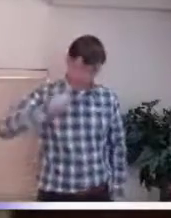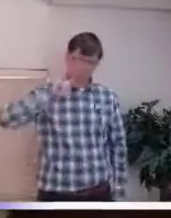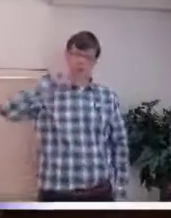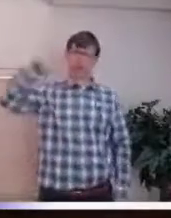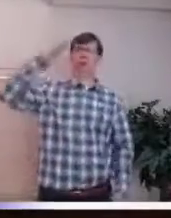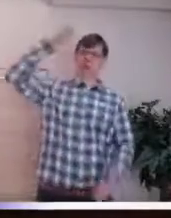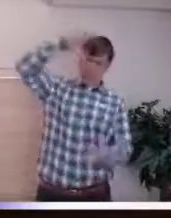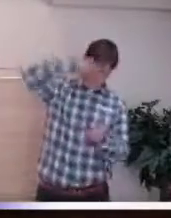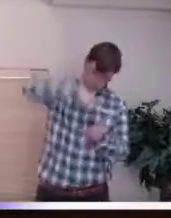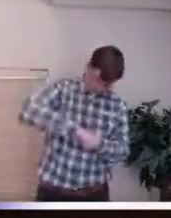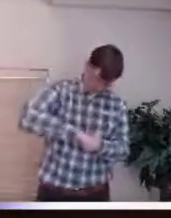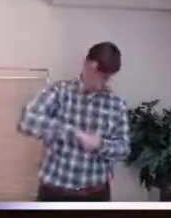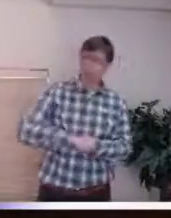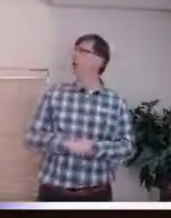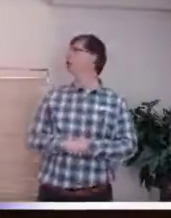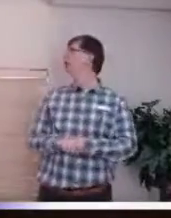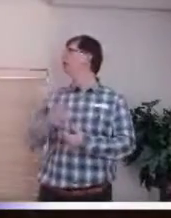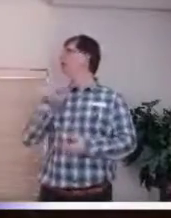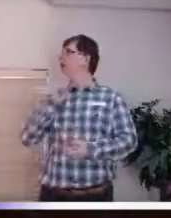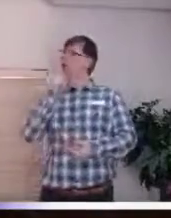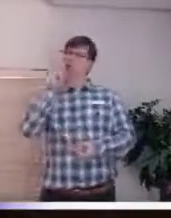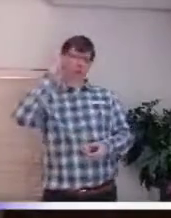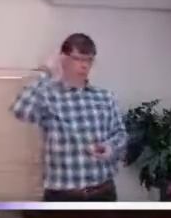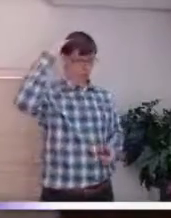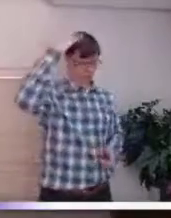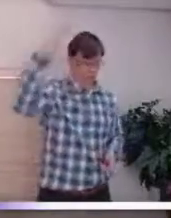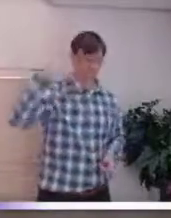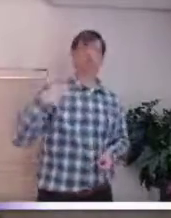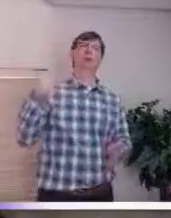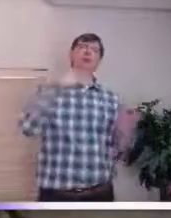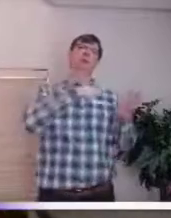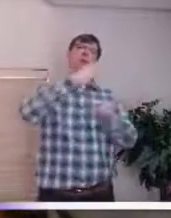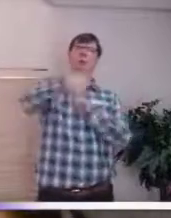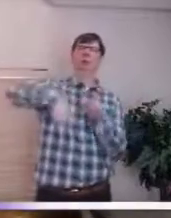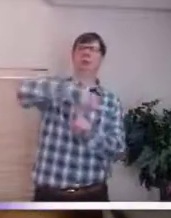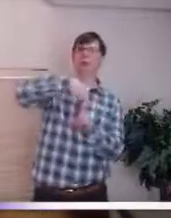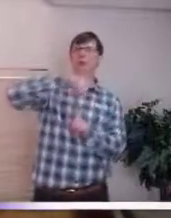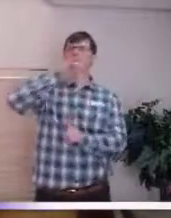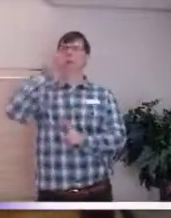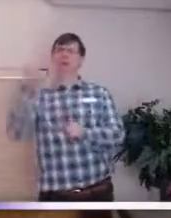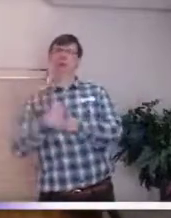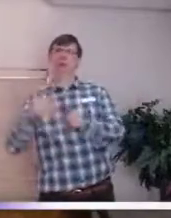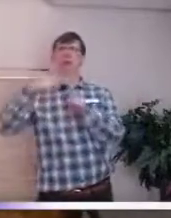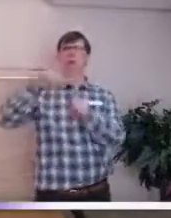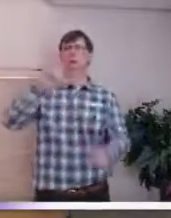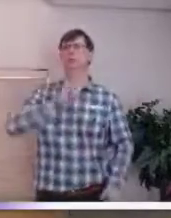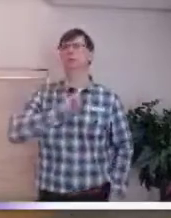truly blessed. You know, this center has always been very special to me.